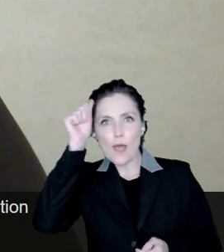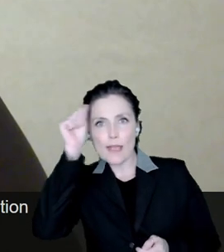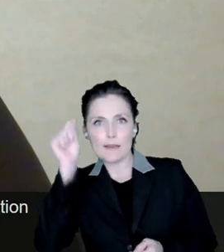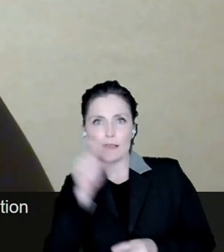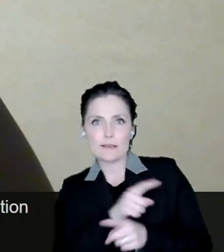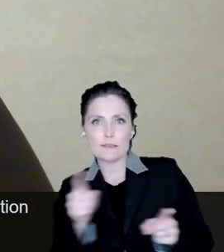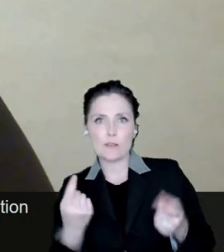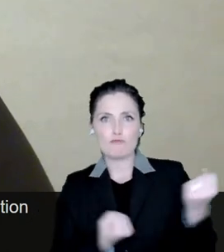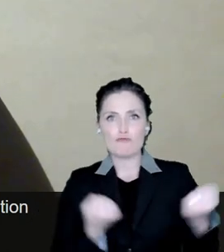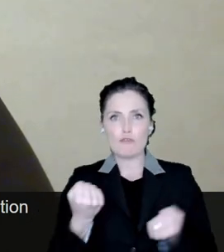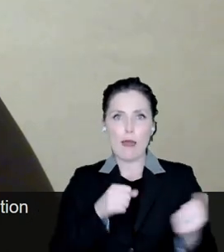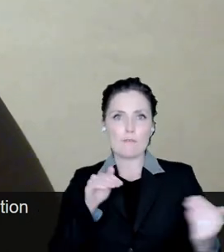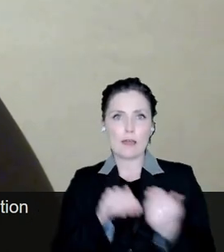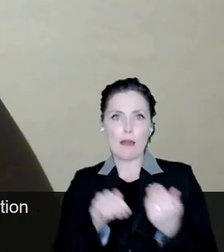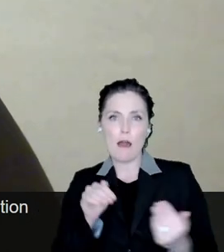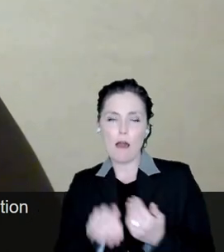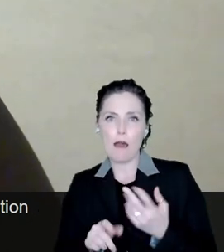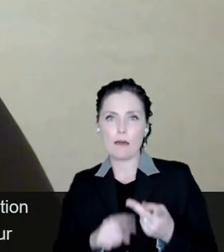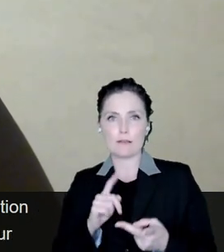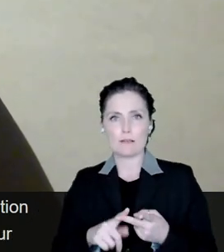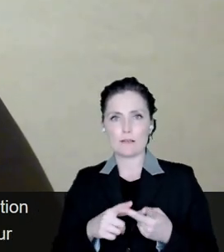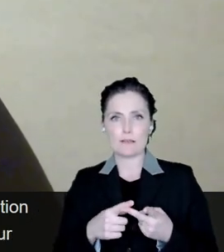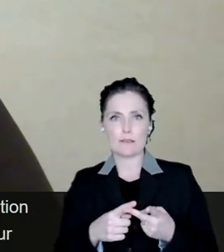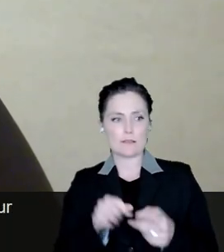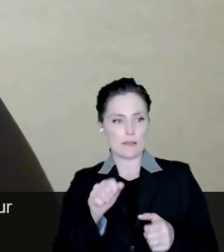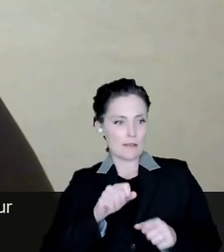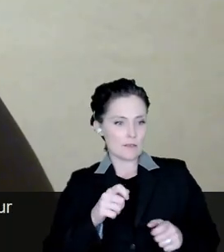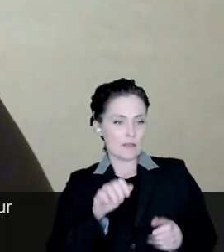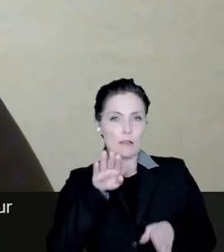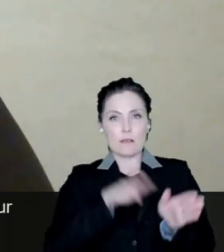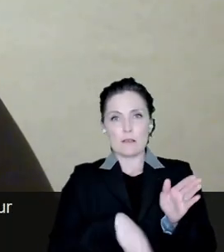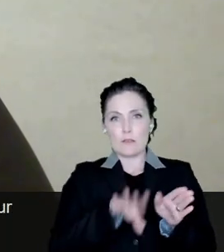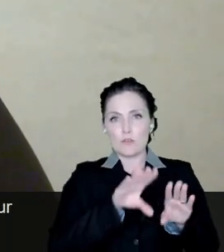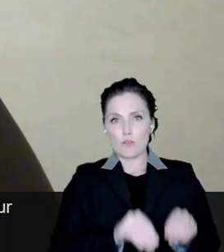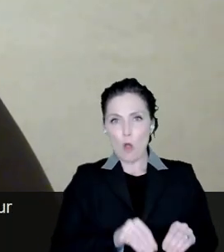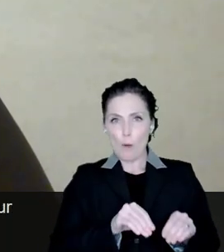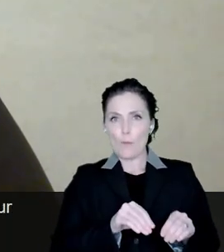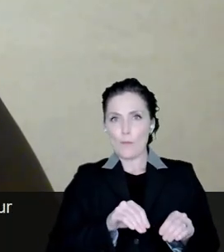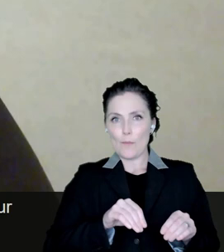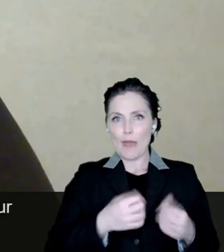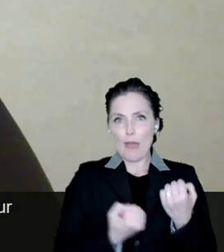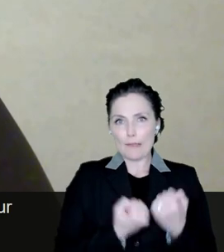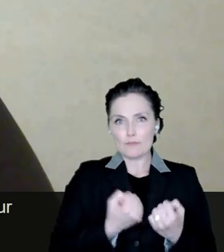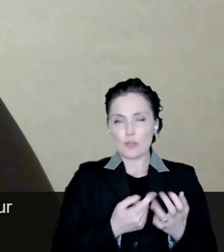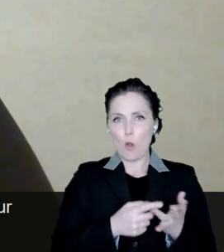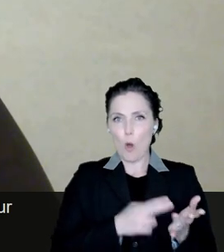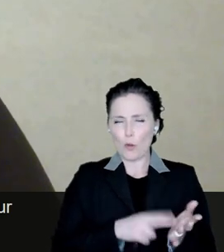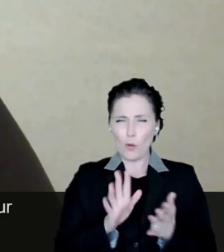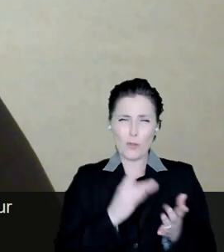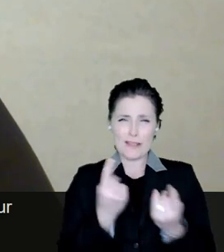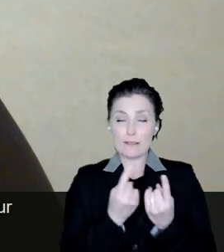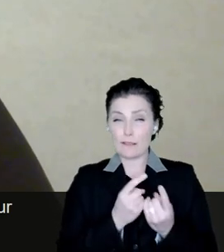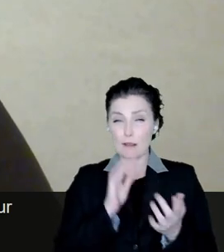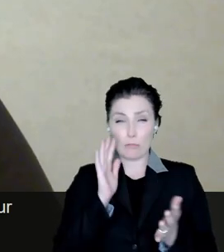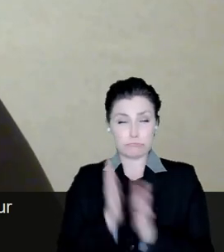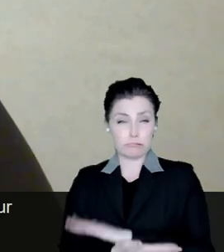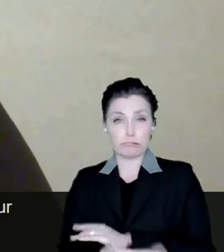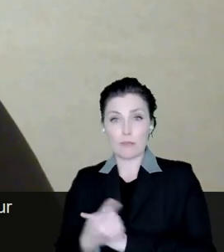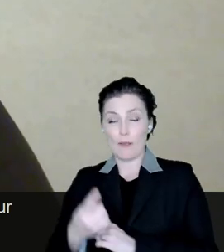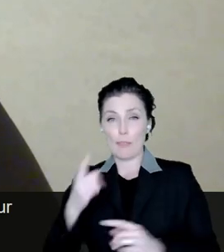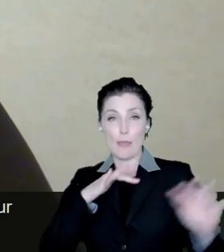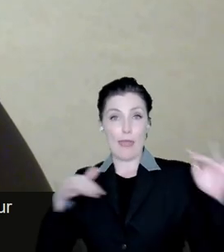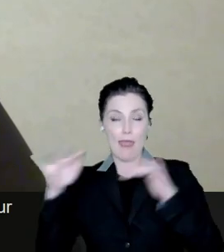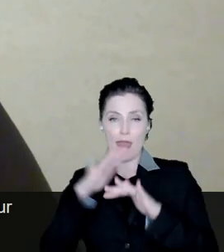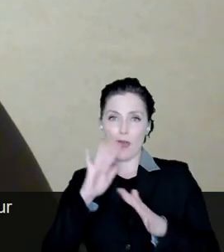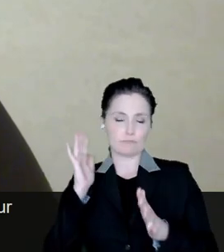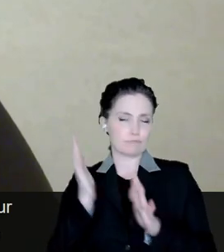cars, idling, wood burning stoves, and all of these things that are impacting our air is so, so damaging. So let's start